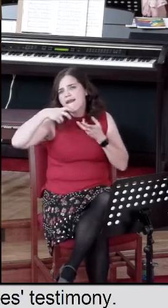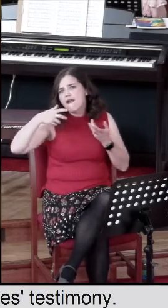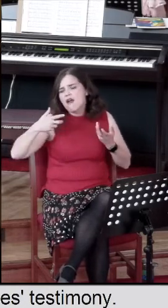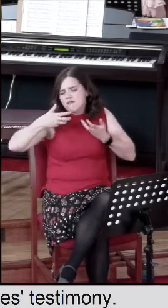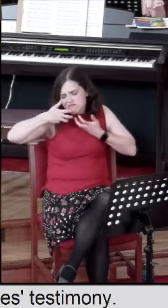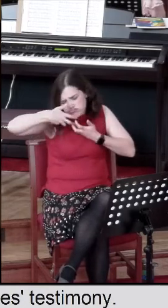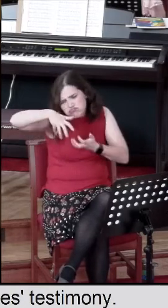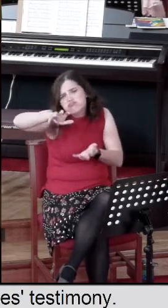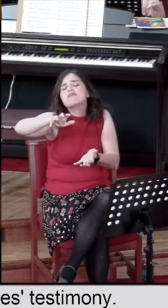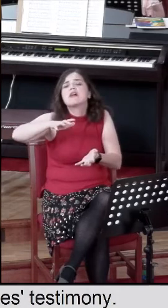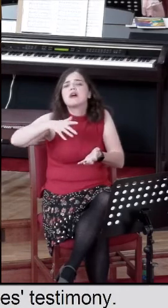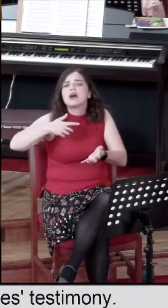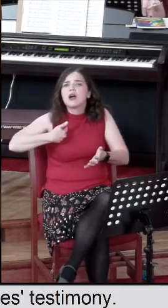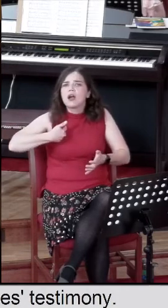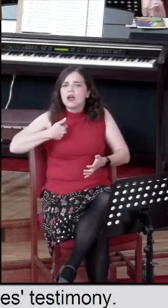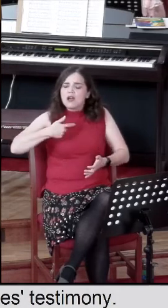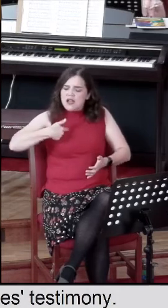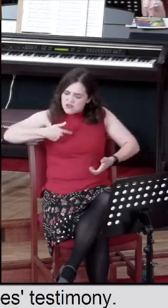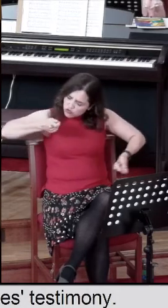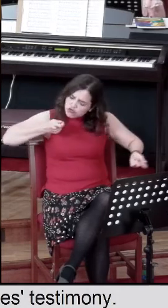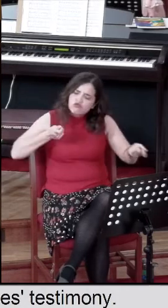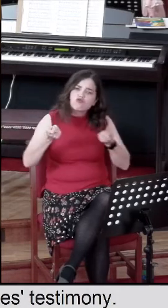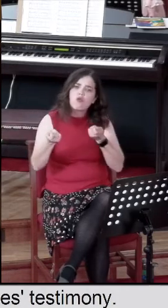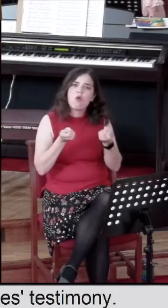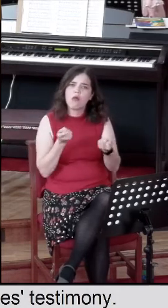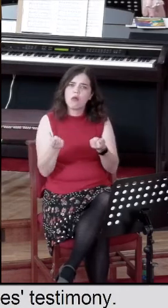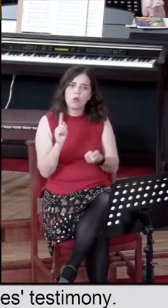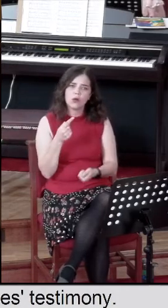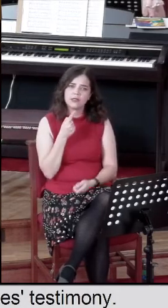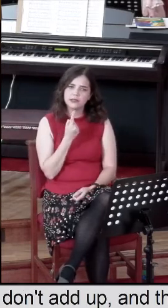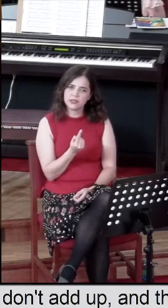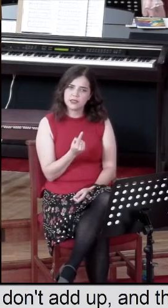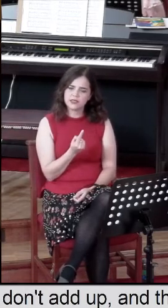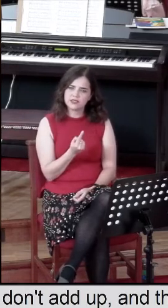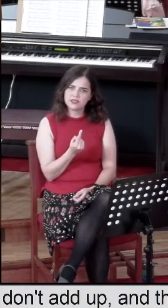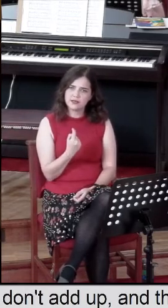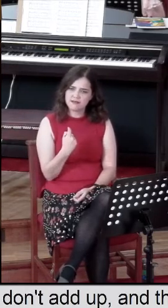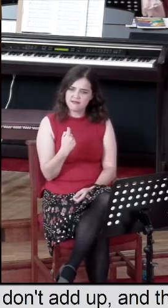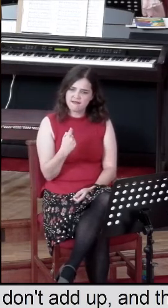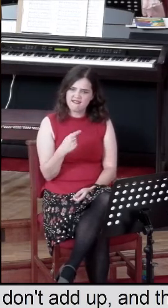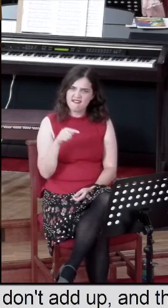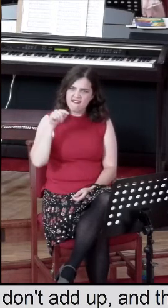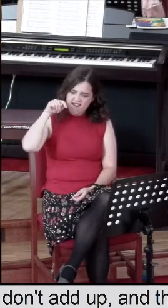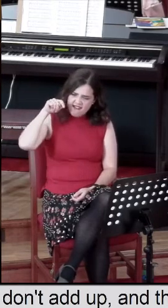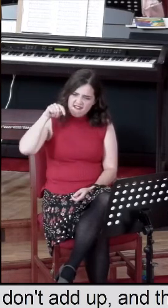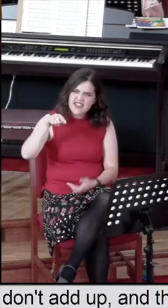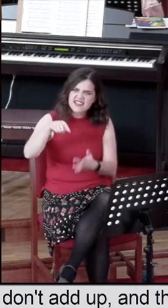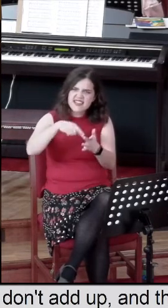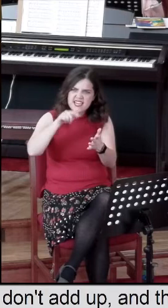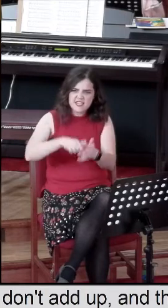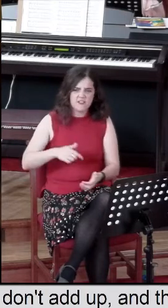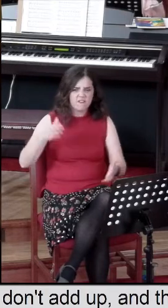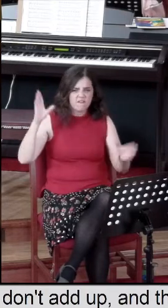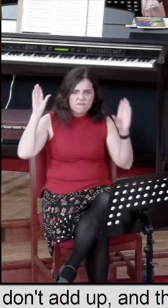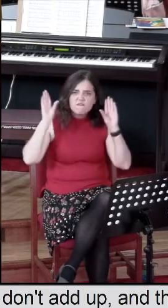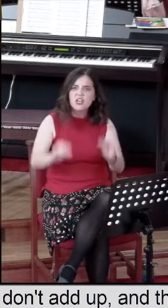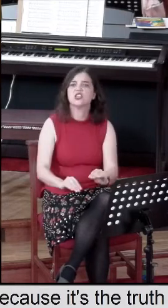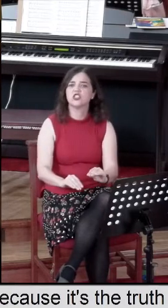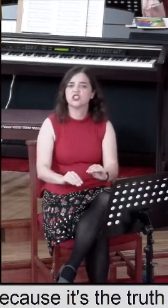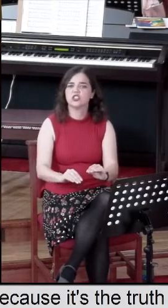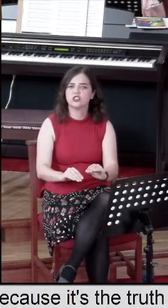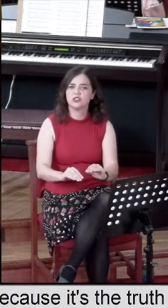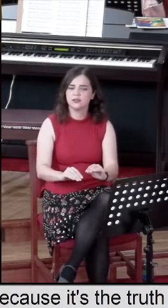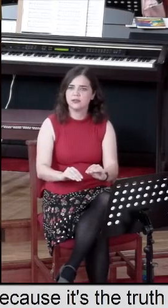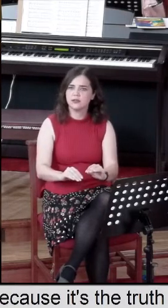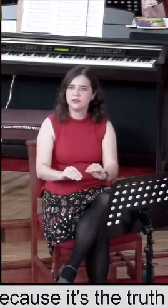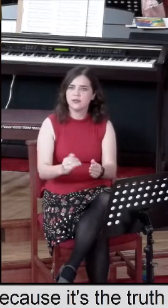was in control of what he was saying. And he says, it is finished. Sins